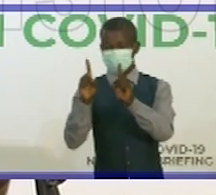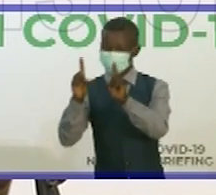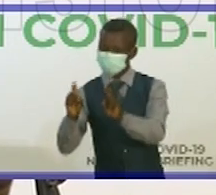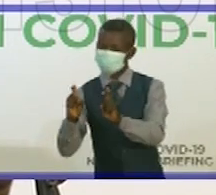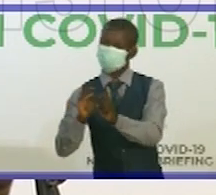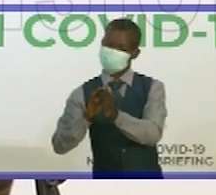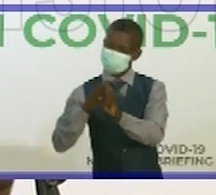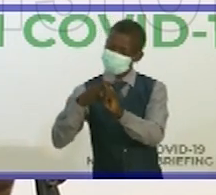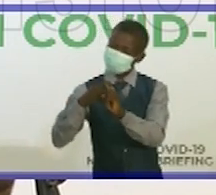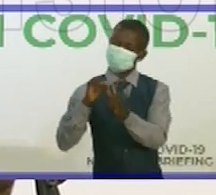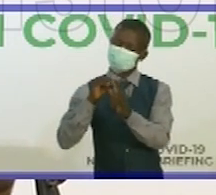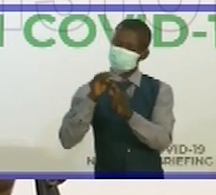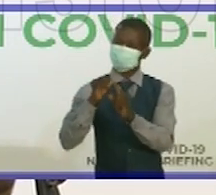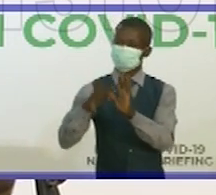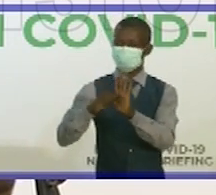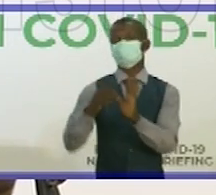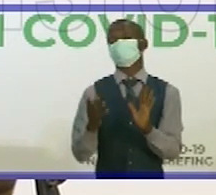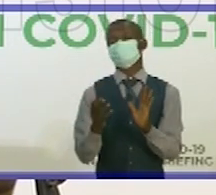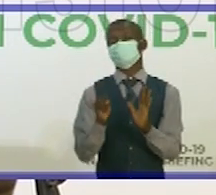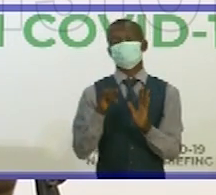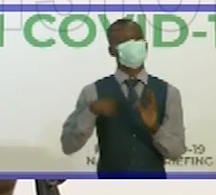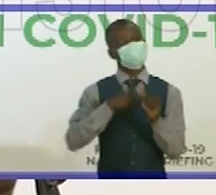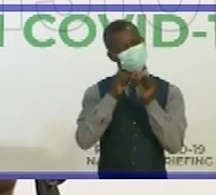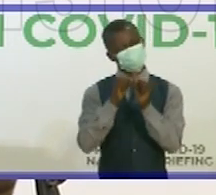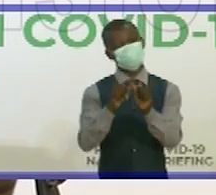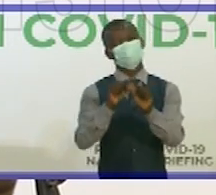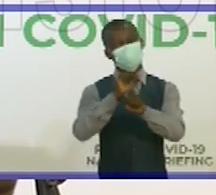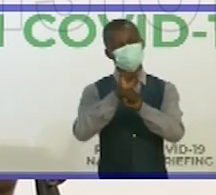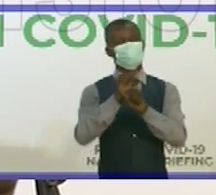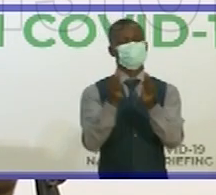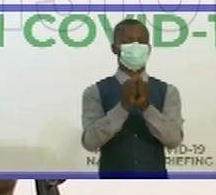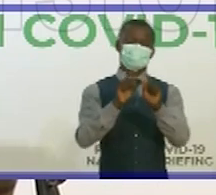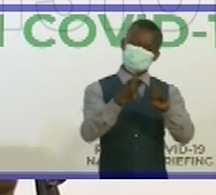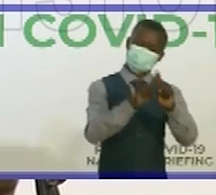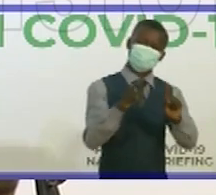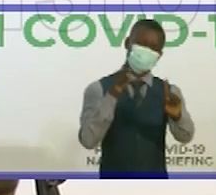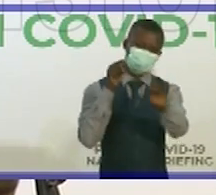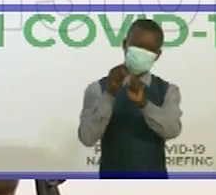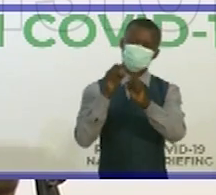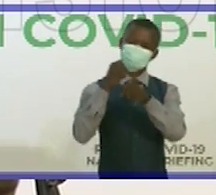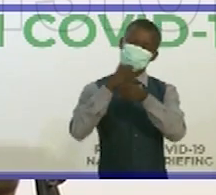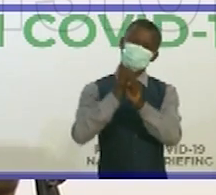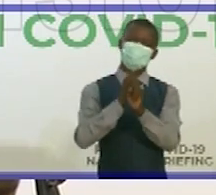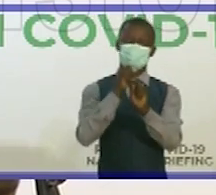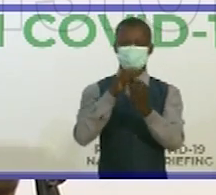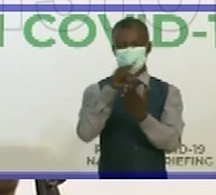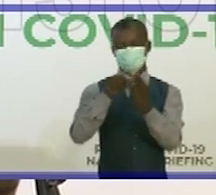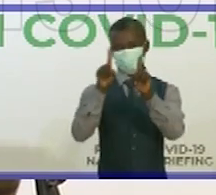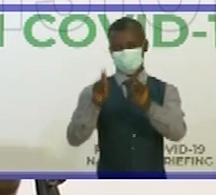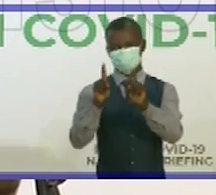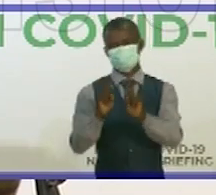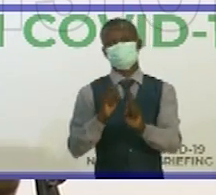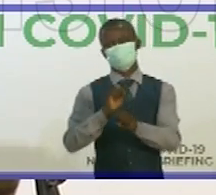not. So we'll continue to work through different points in making this testing quicker. We've